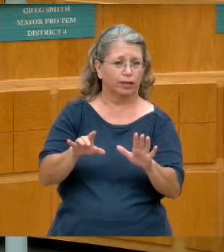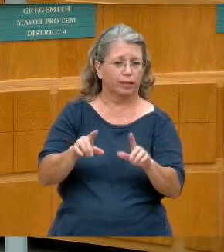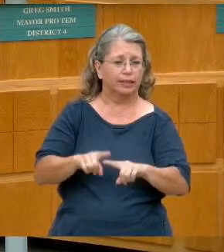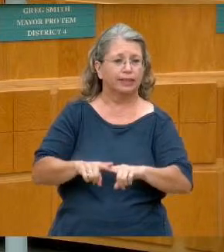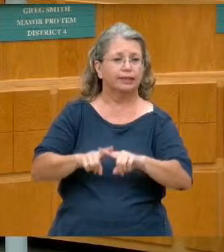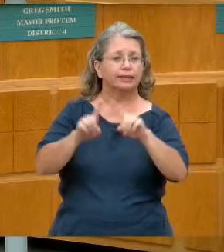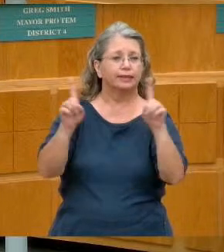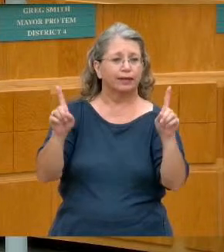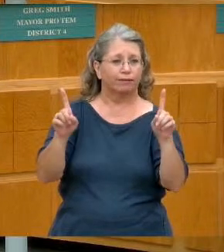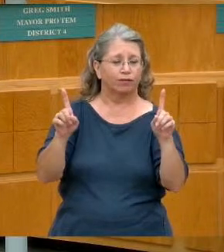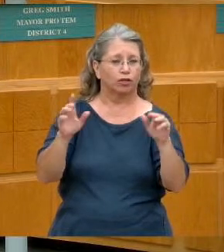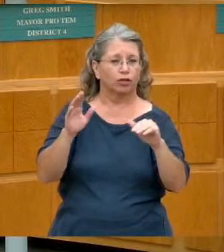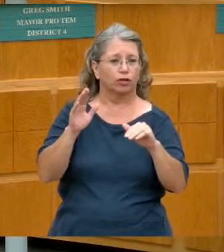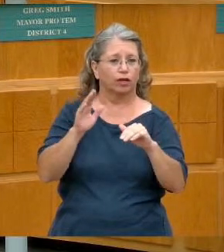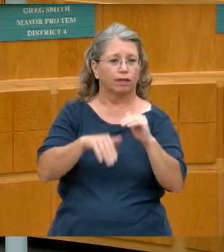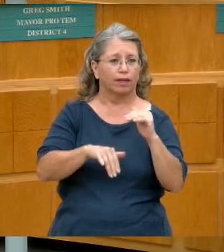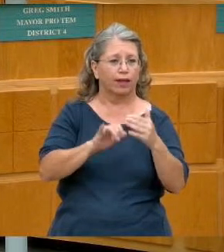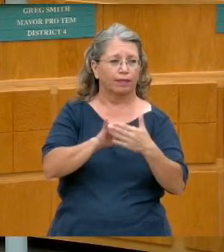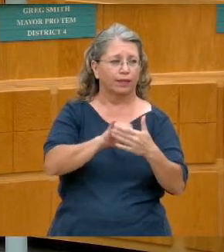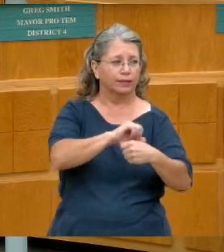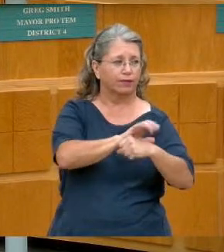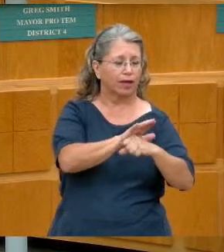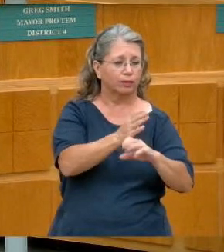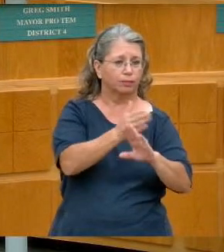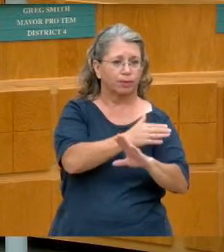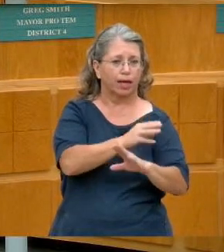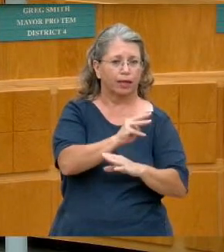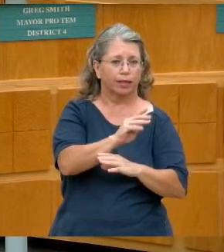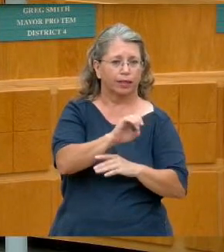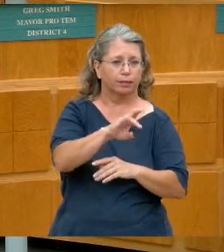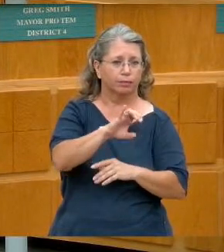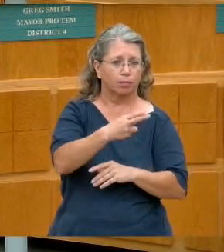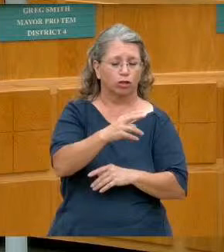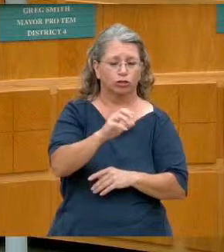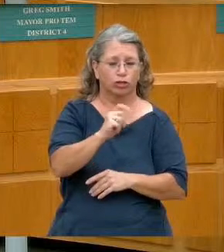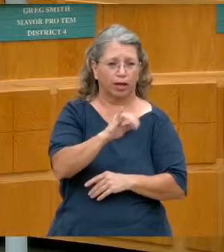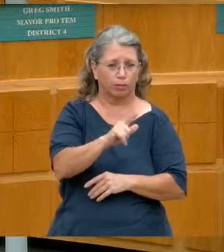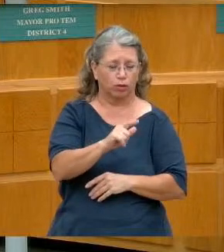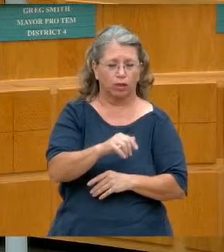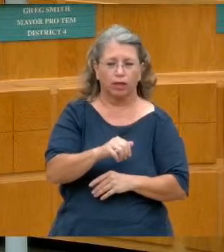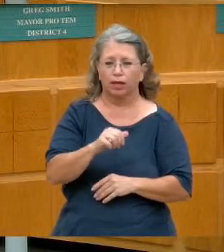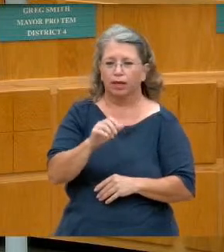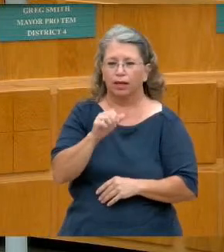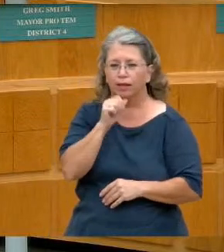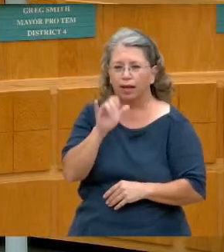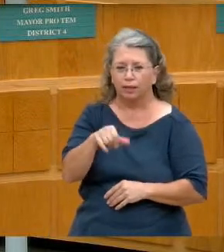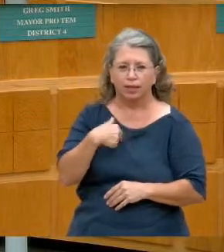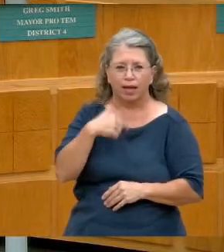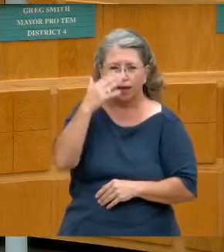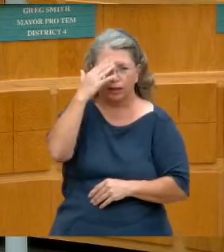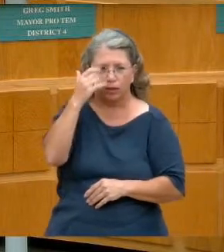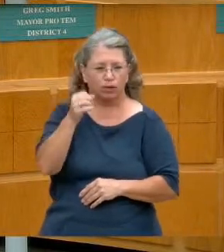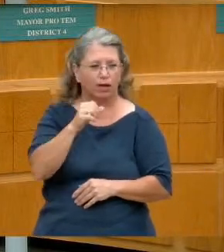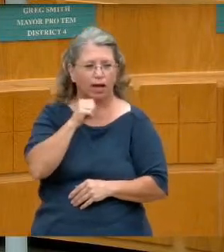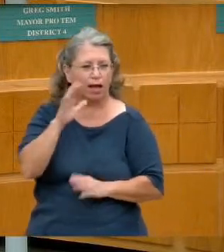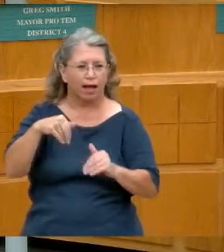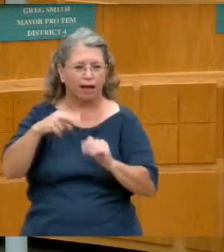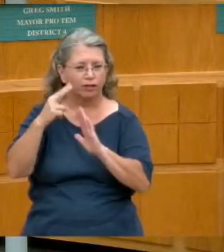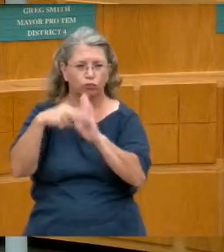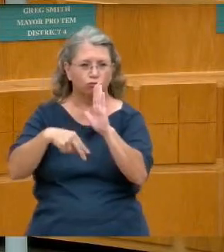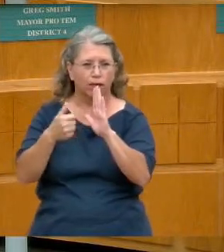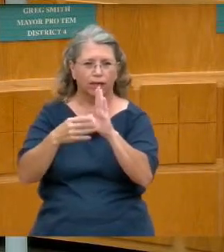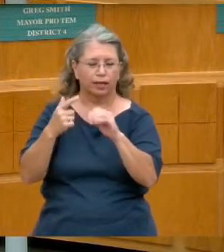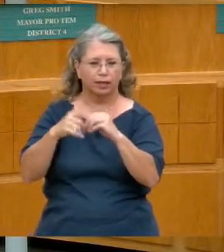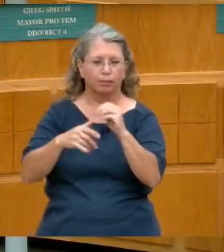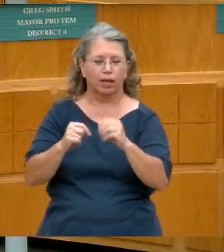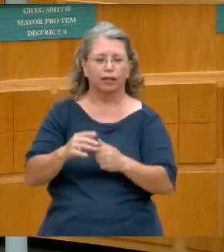as it did in March or April? Not that I know of. I haven't read anything about it. Maybe Dr. Bird is